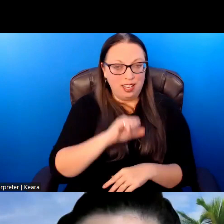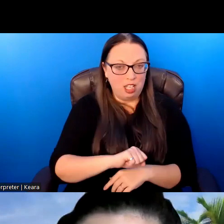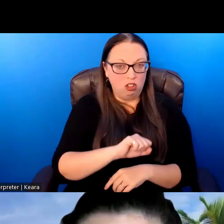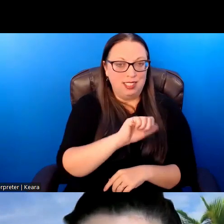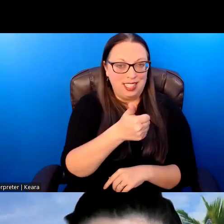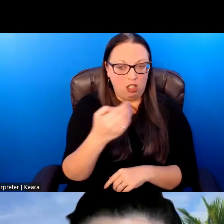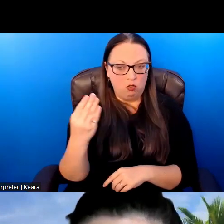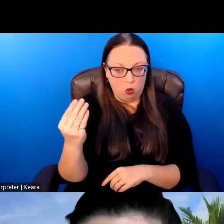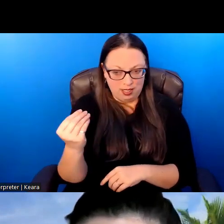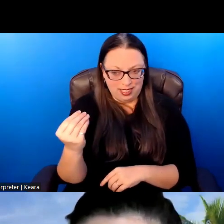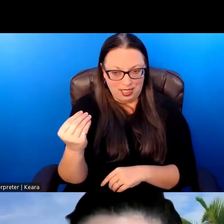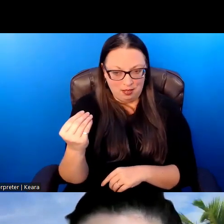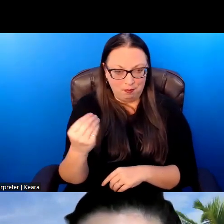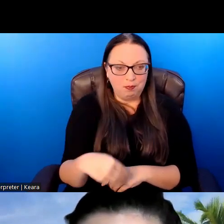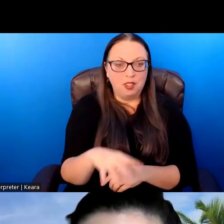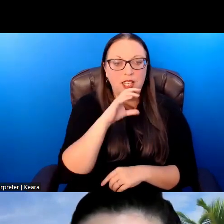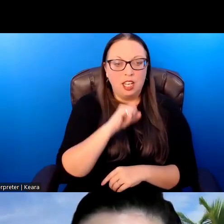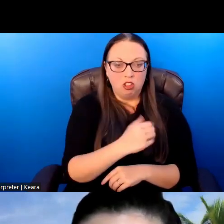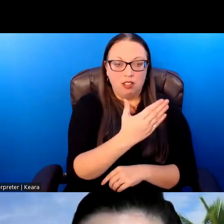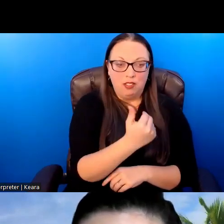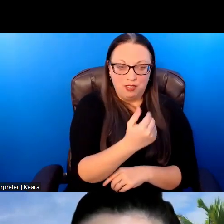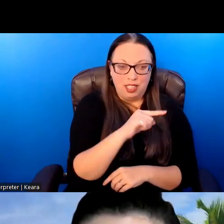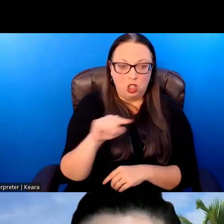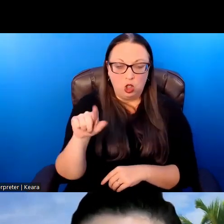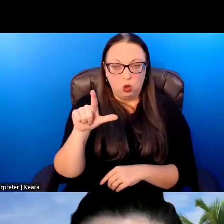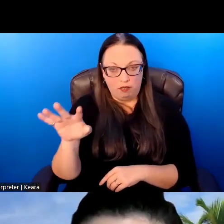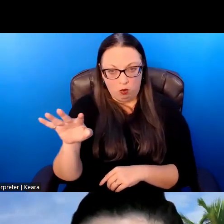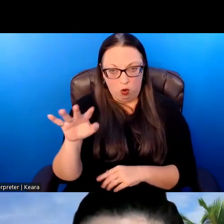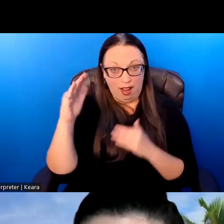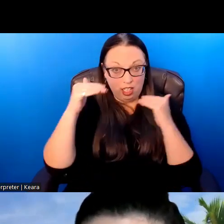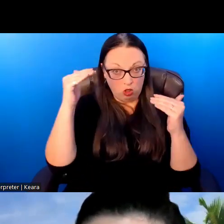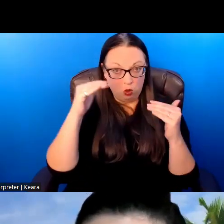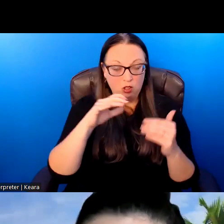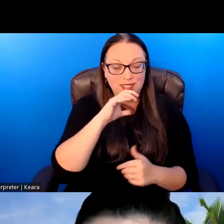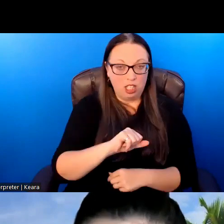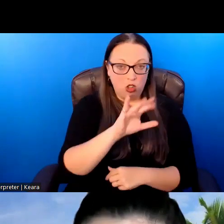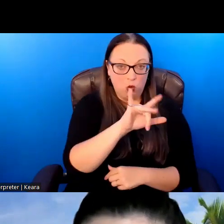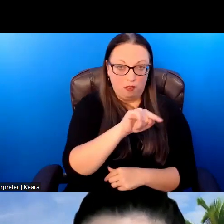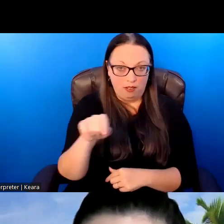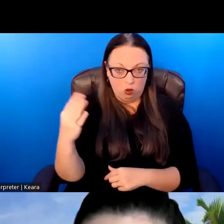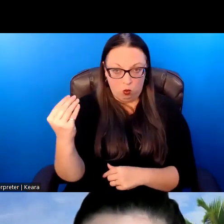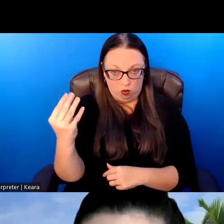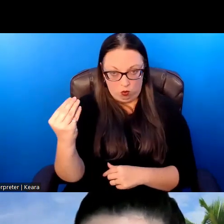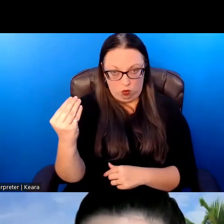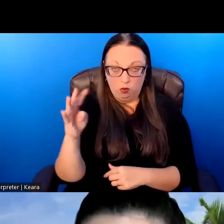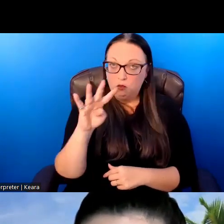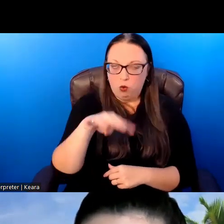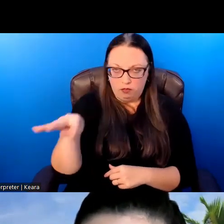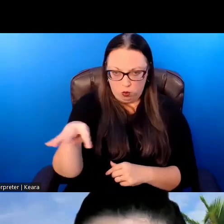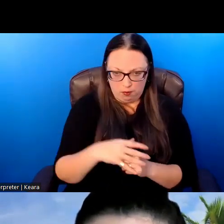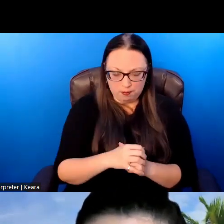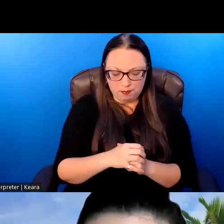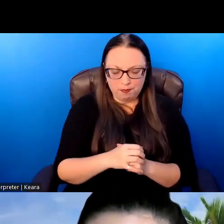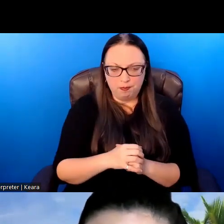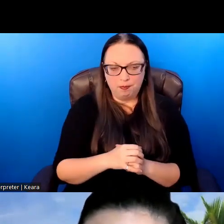adolescents ages 15 to 24, and adults ages 25 to 44. Studies show that